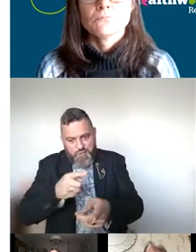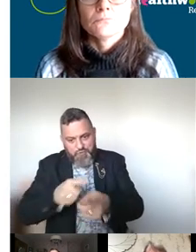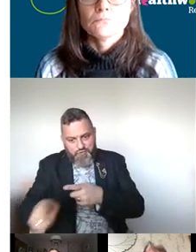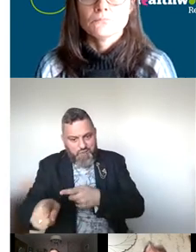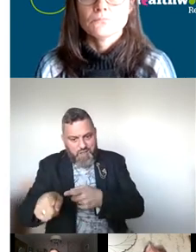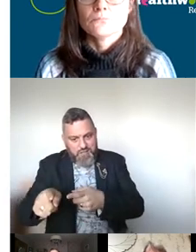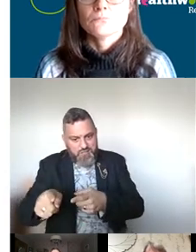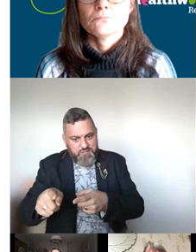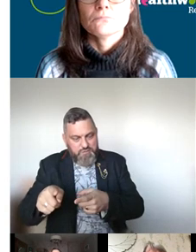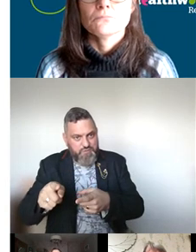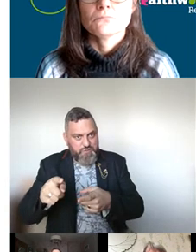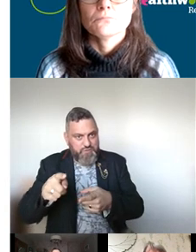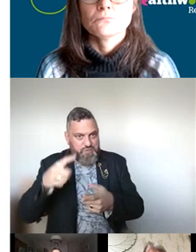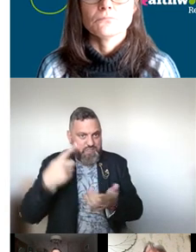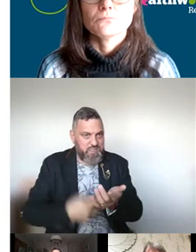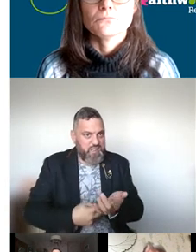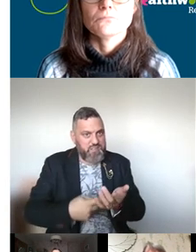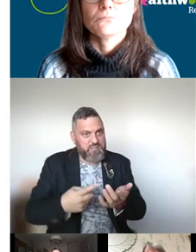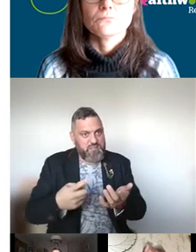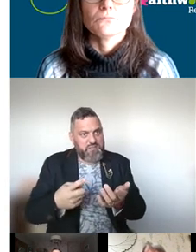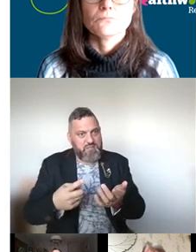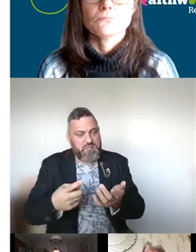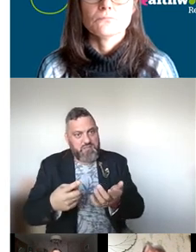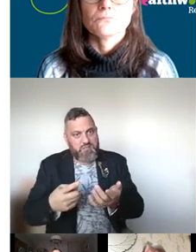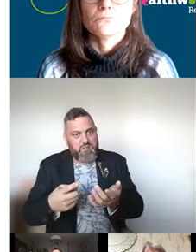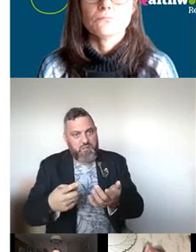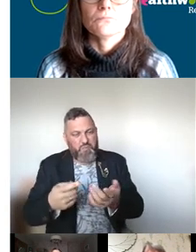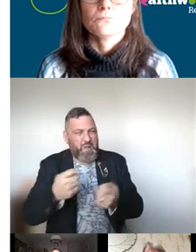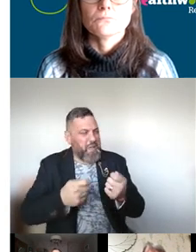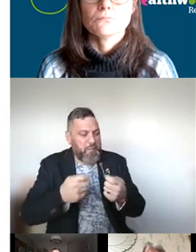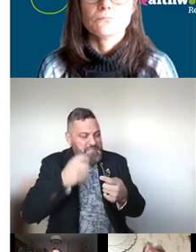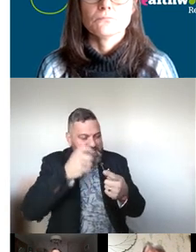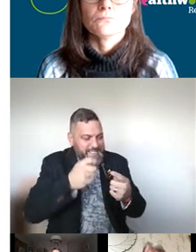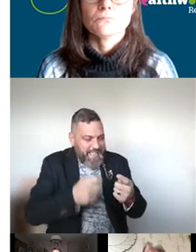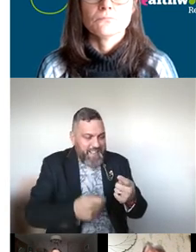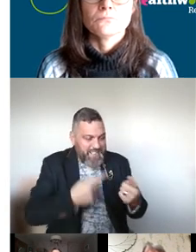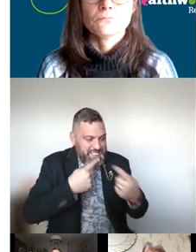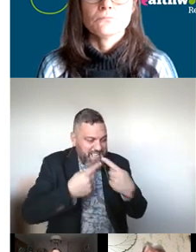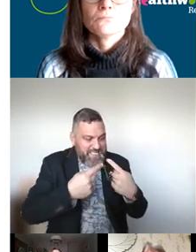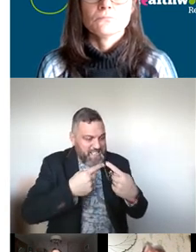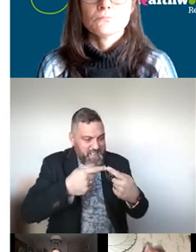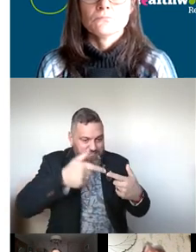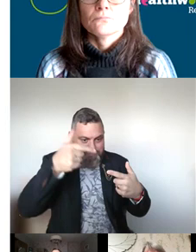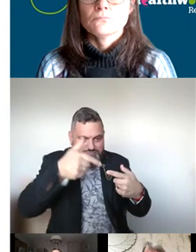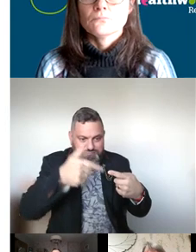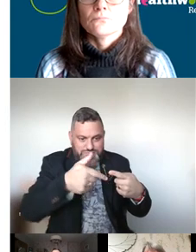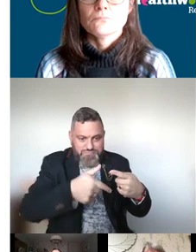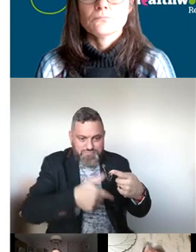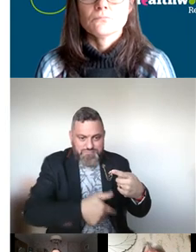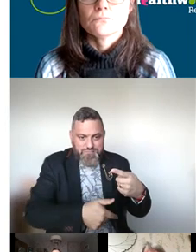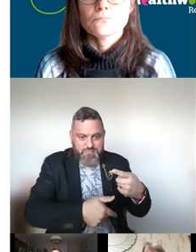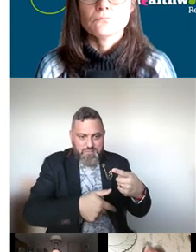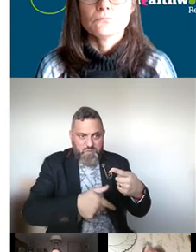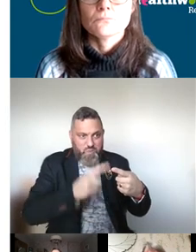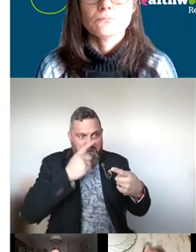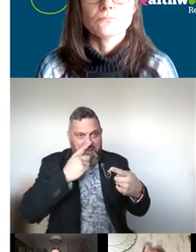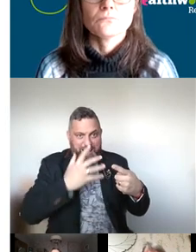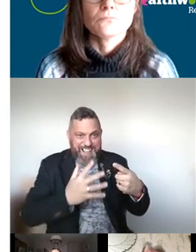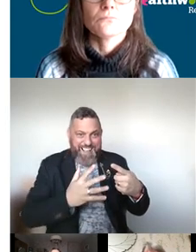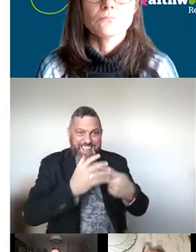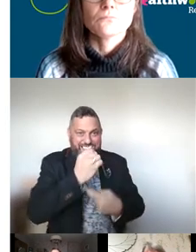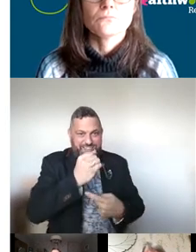way we do work. Whereas we often get bogged down in the detail of data, and we can often hit the target and miss the